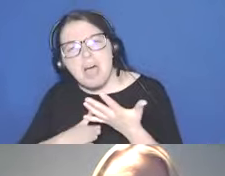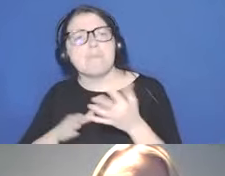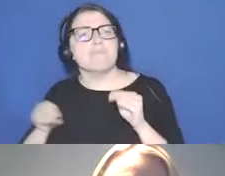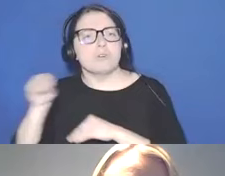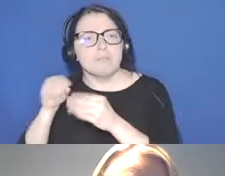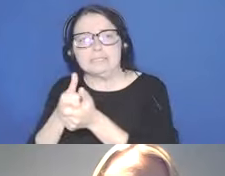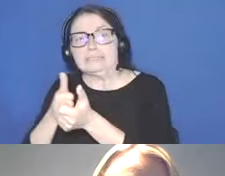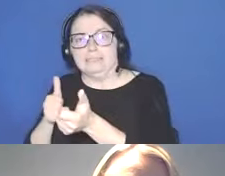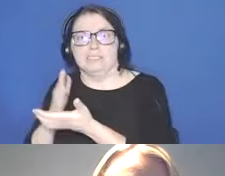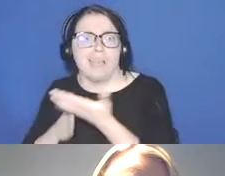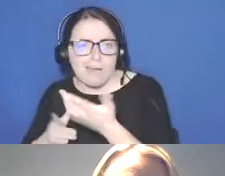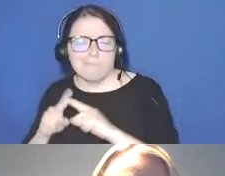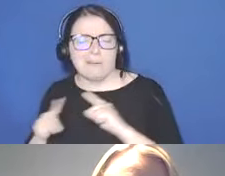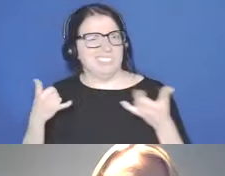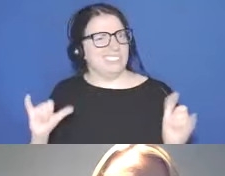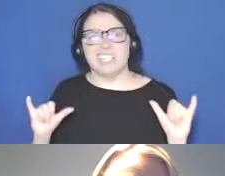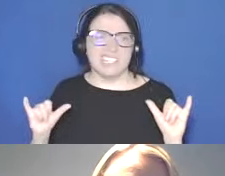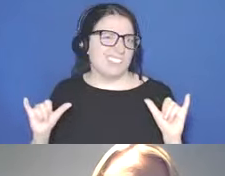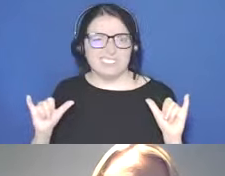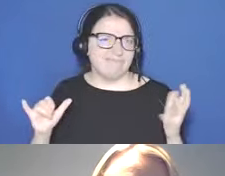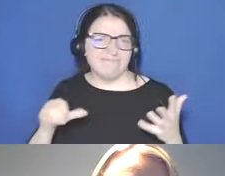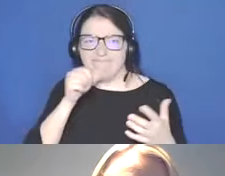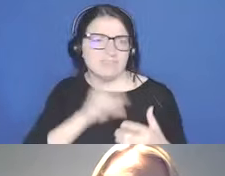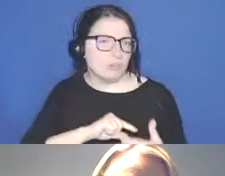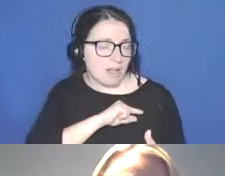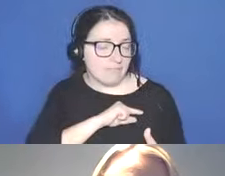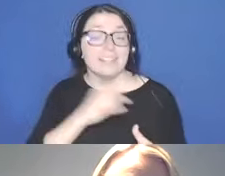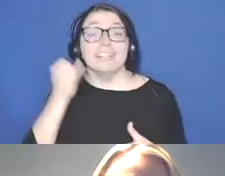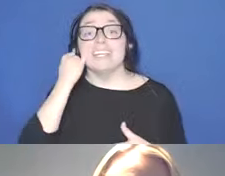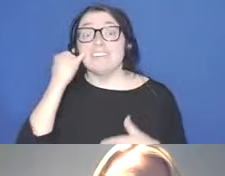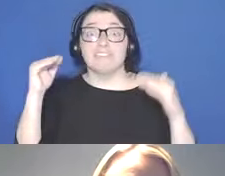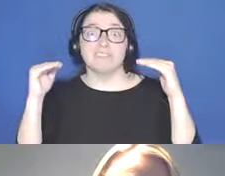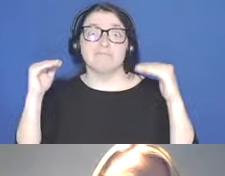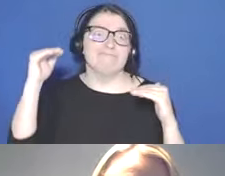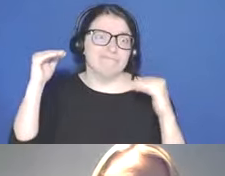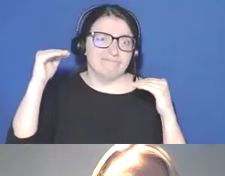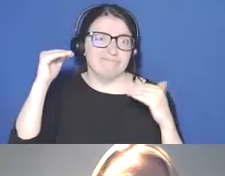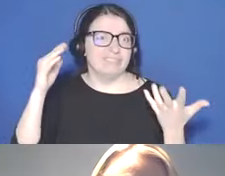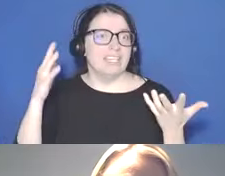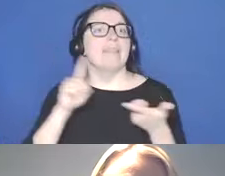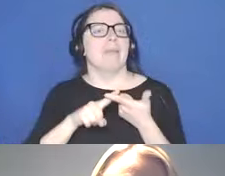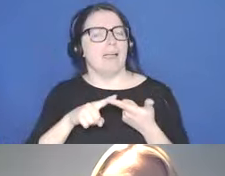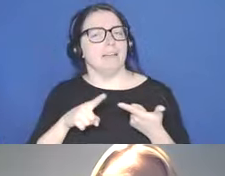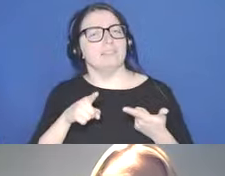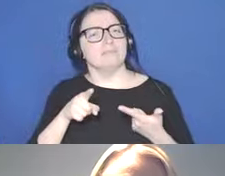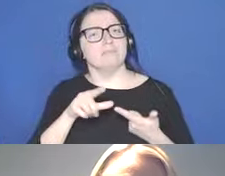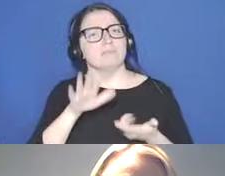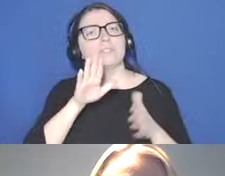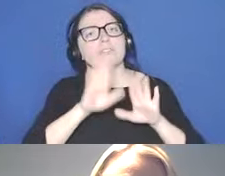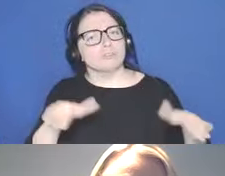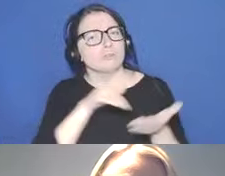to your pediatrician to express your concerns, because sometimes you can get those services through your insurance